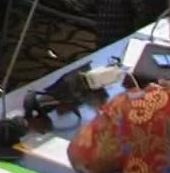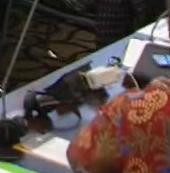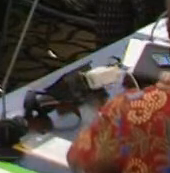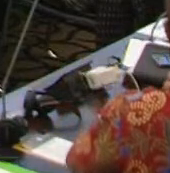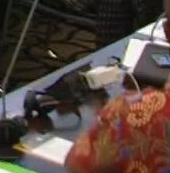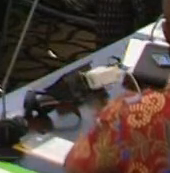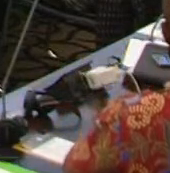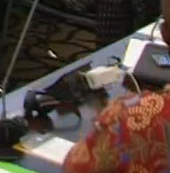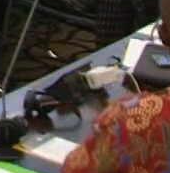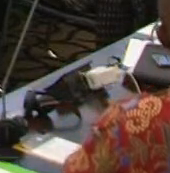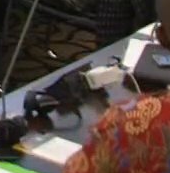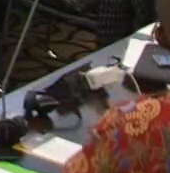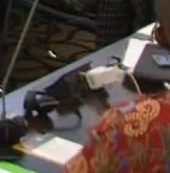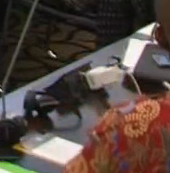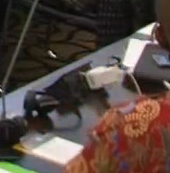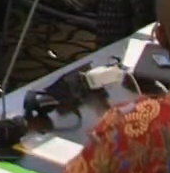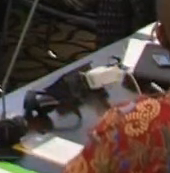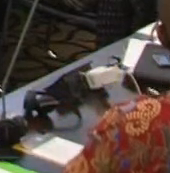President.